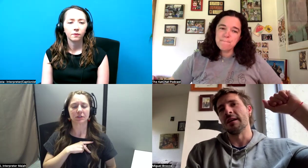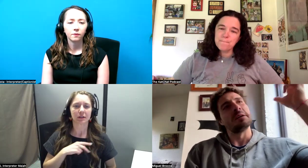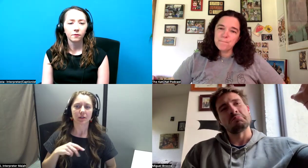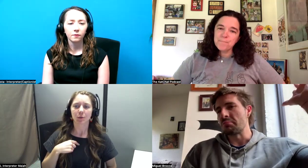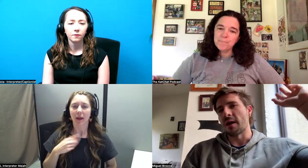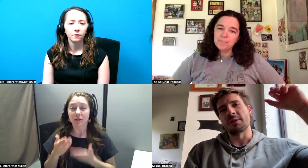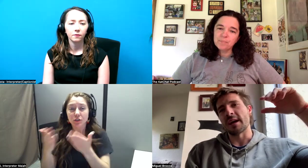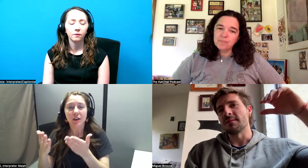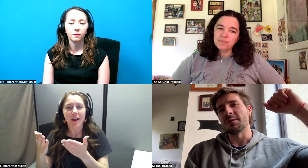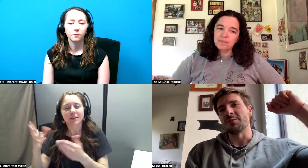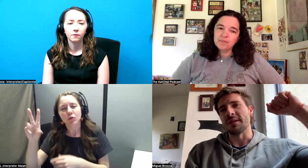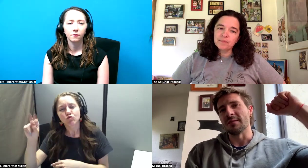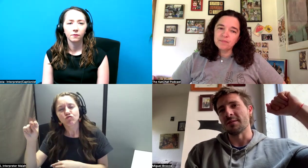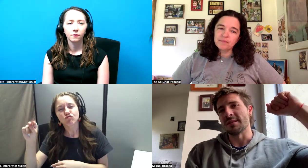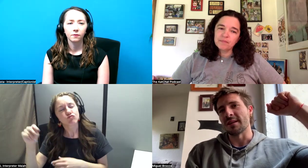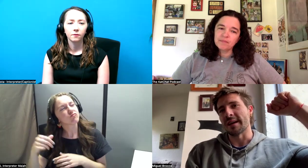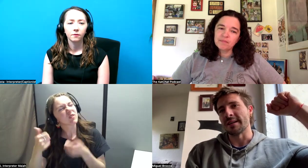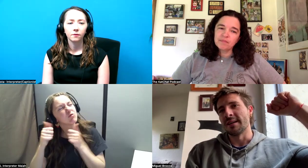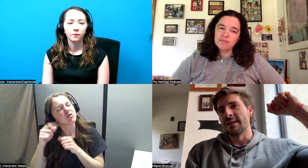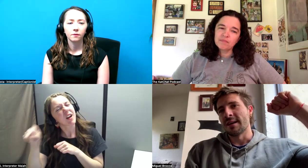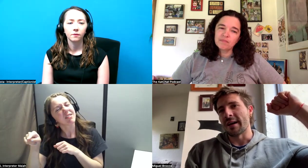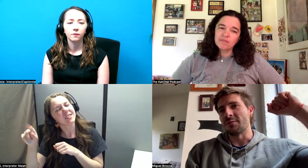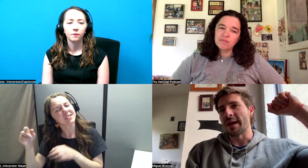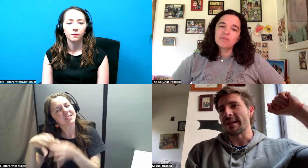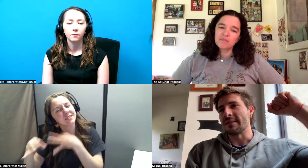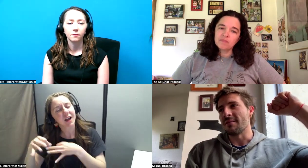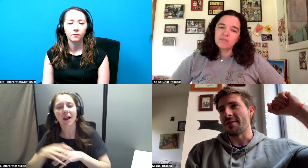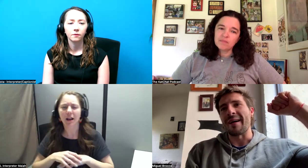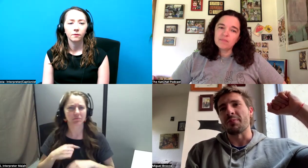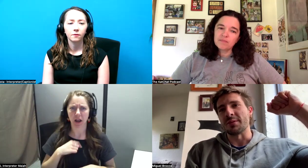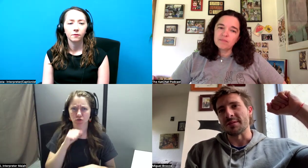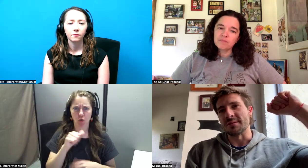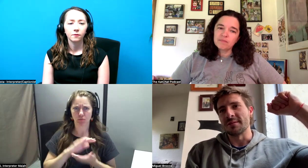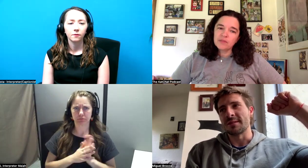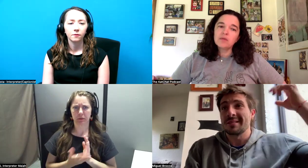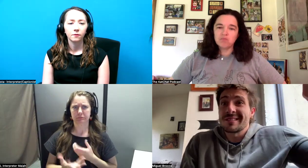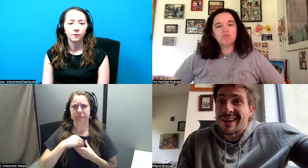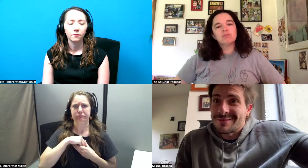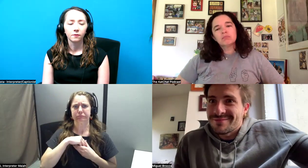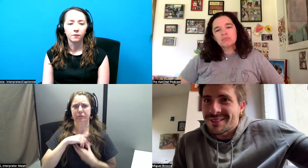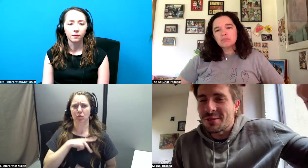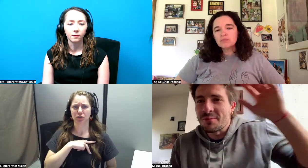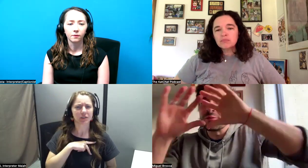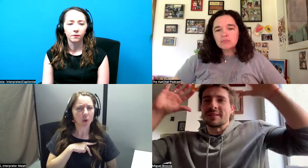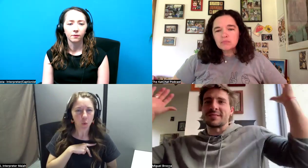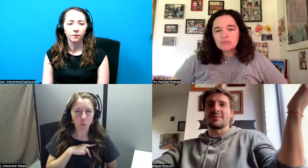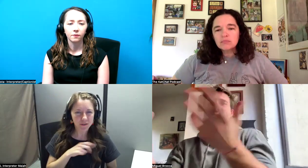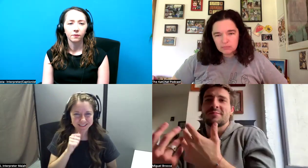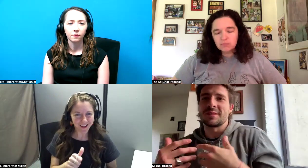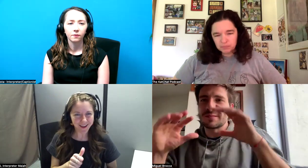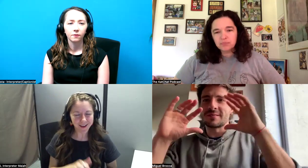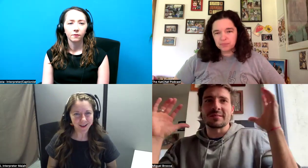instead." Okay, I'm good with it. It's not like I don't make it that personal because it's not. The movie